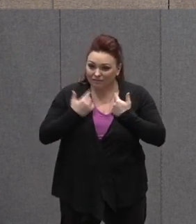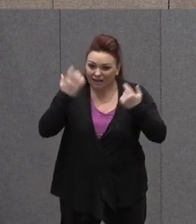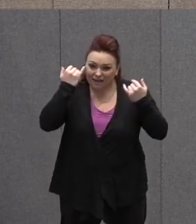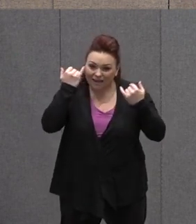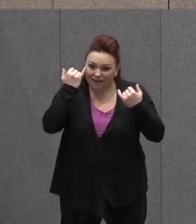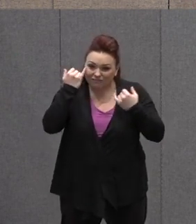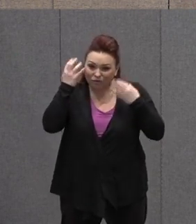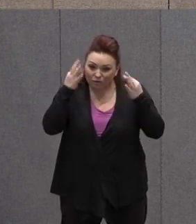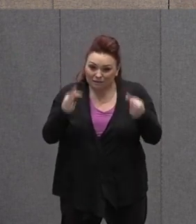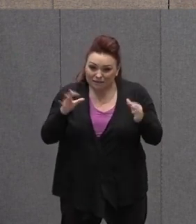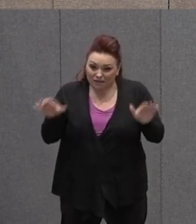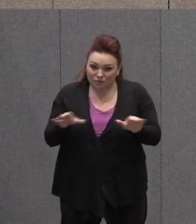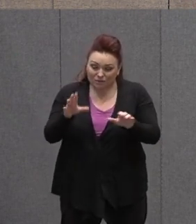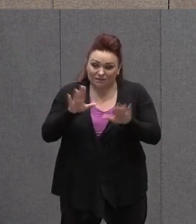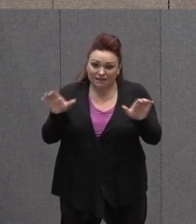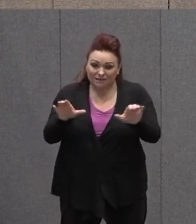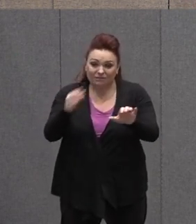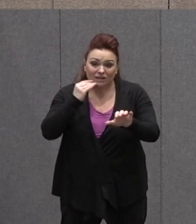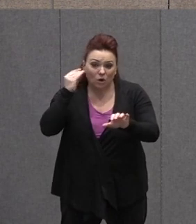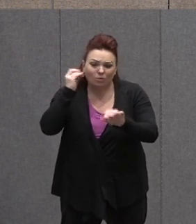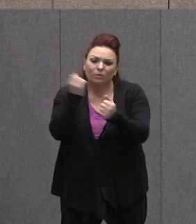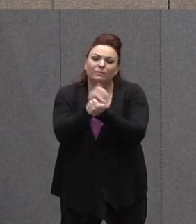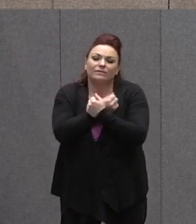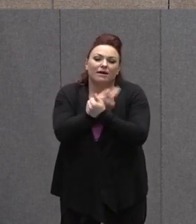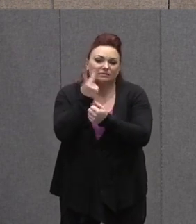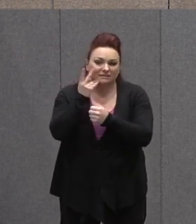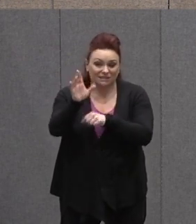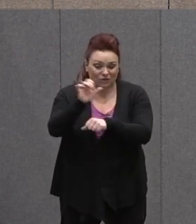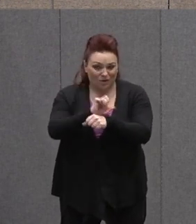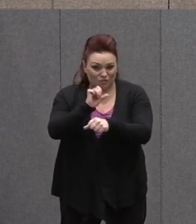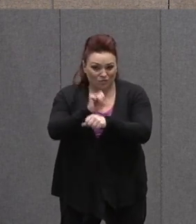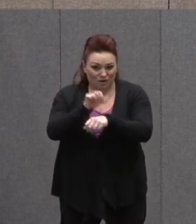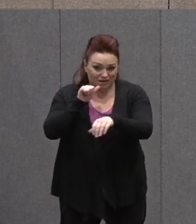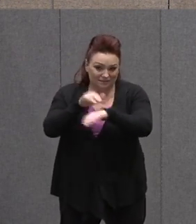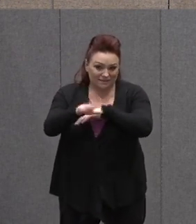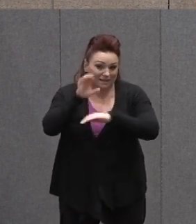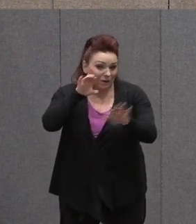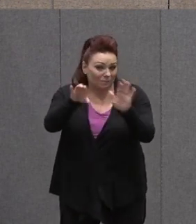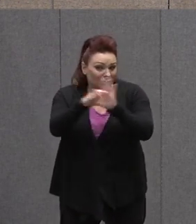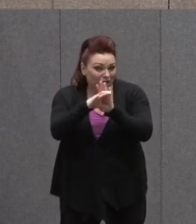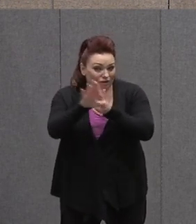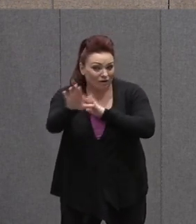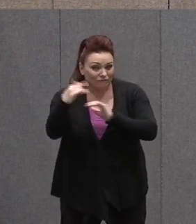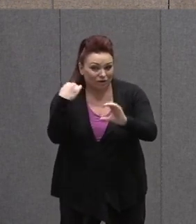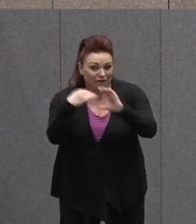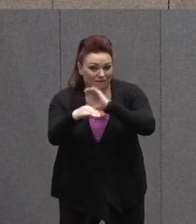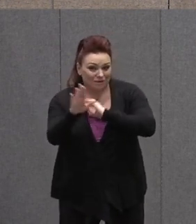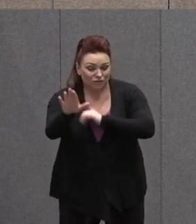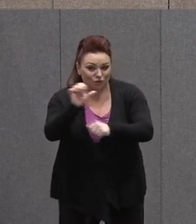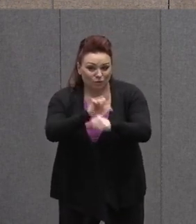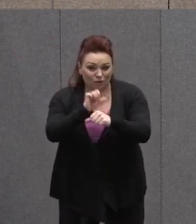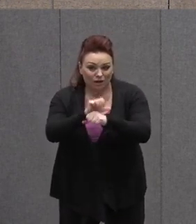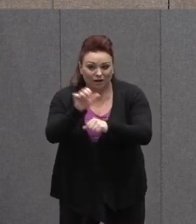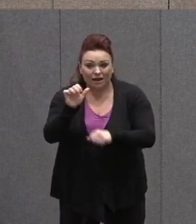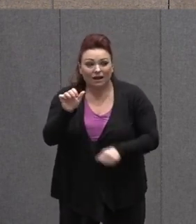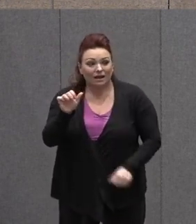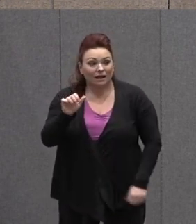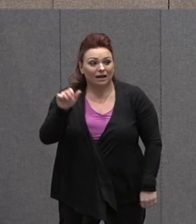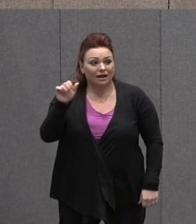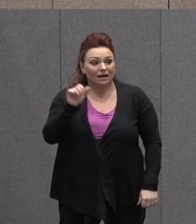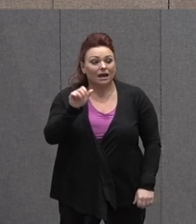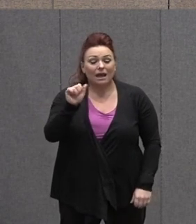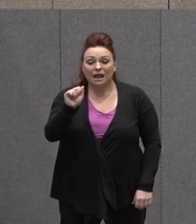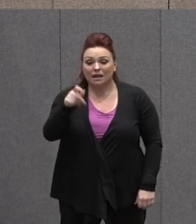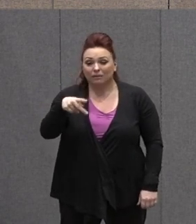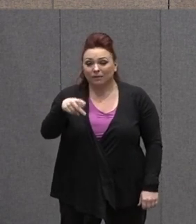we'd love to see your work. You can take a picture or send an email of your work to